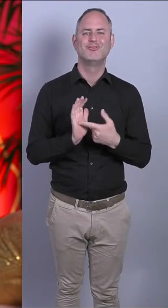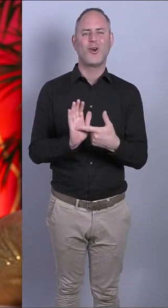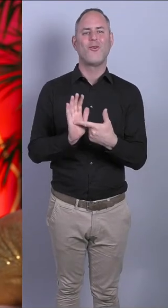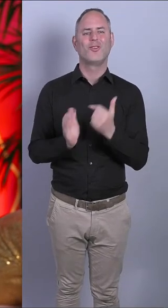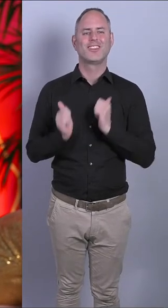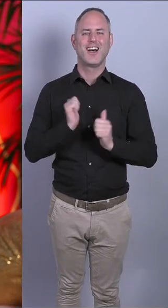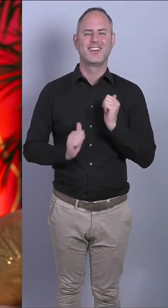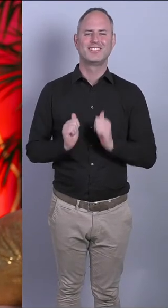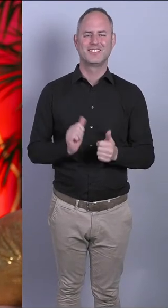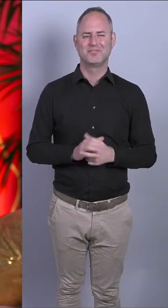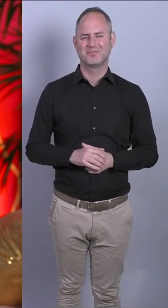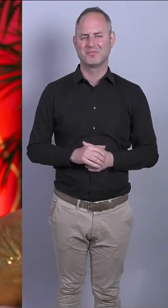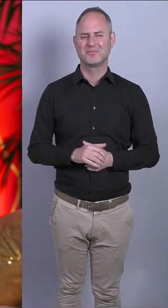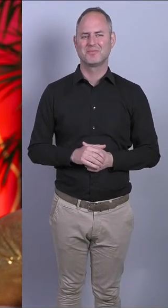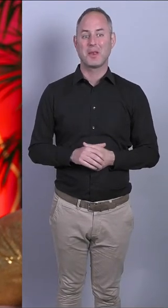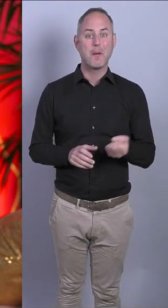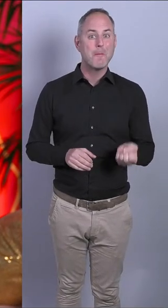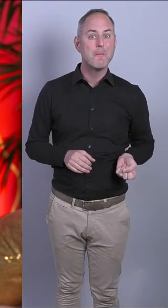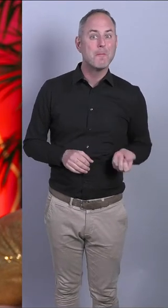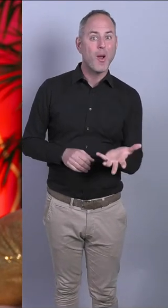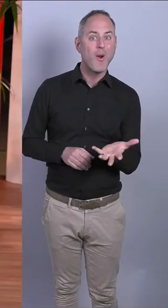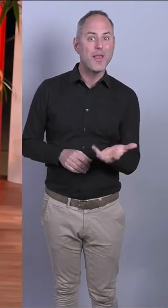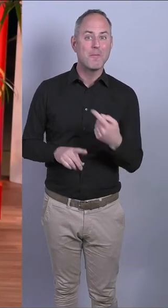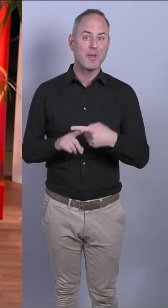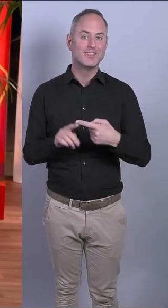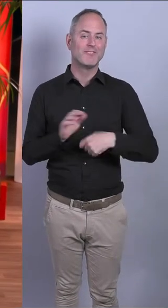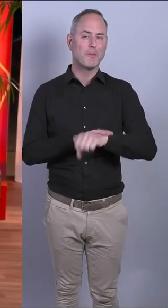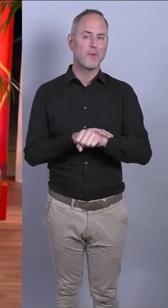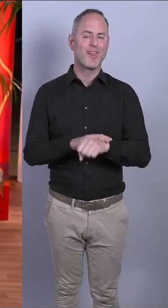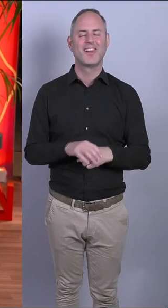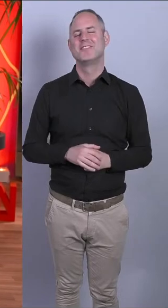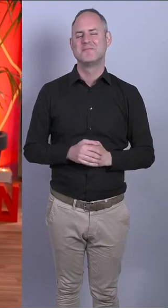will show you what bowling can look like.